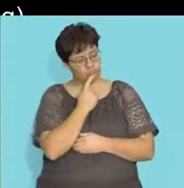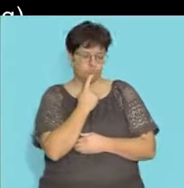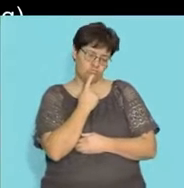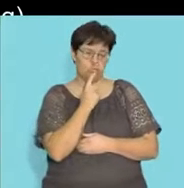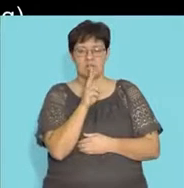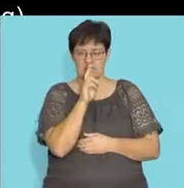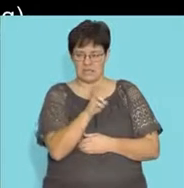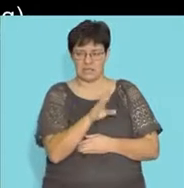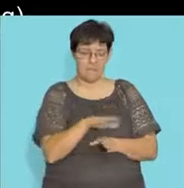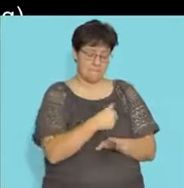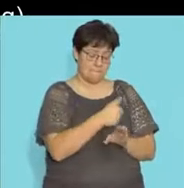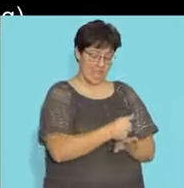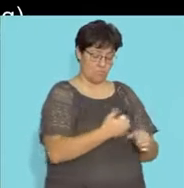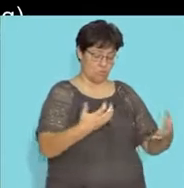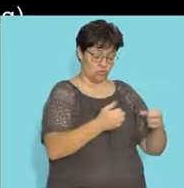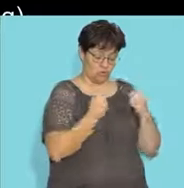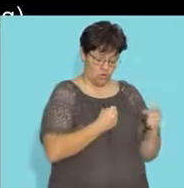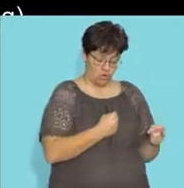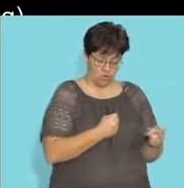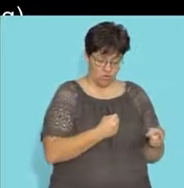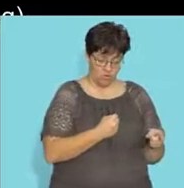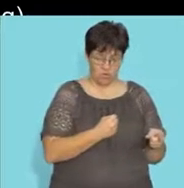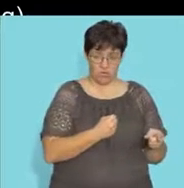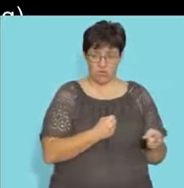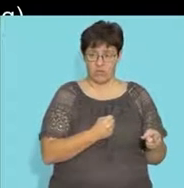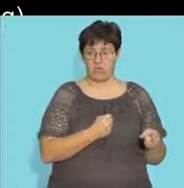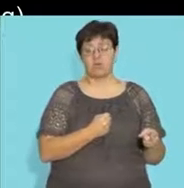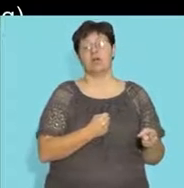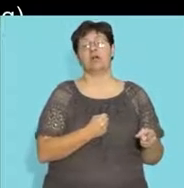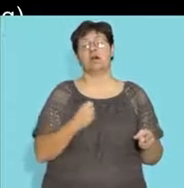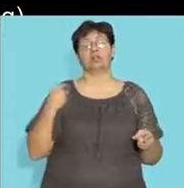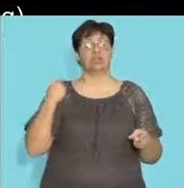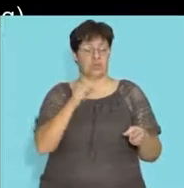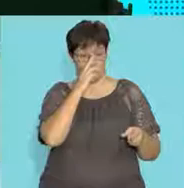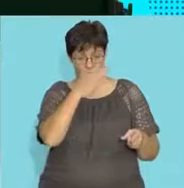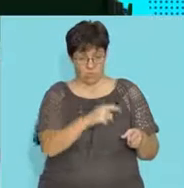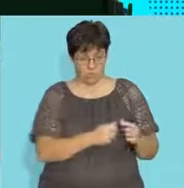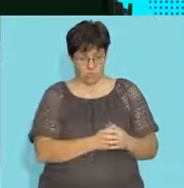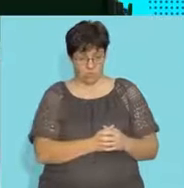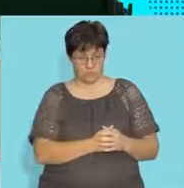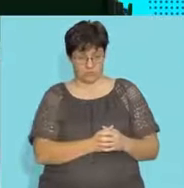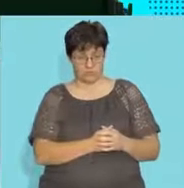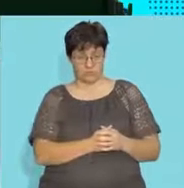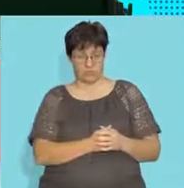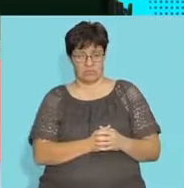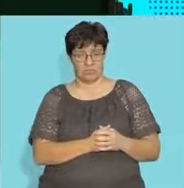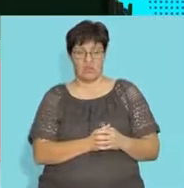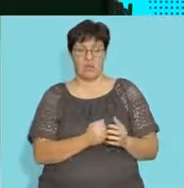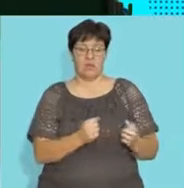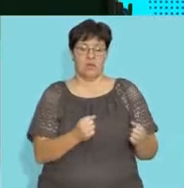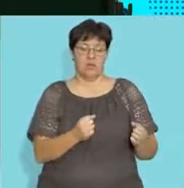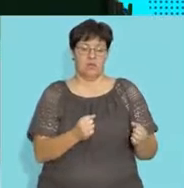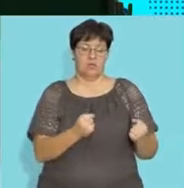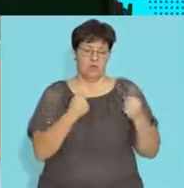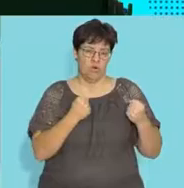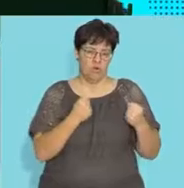see that the base being the stronger one, we know, in genetics we know that if we have a